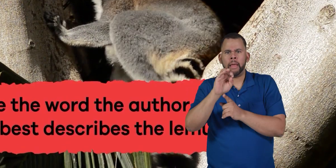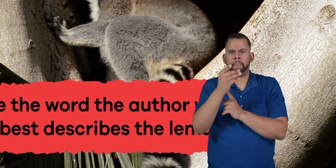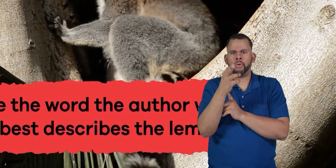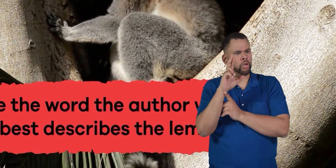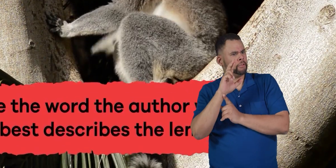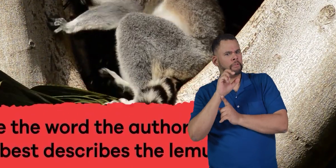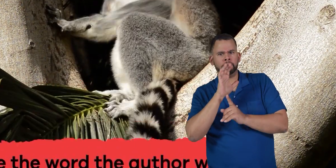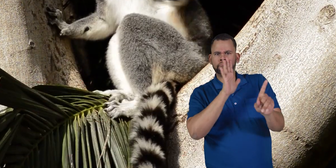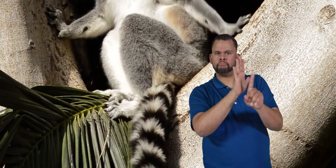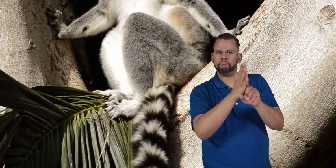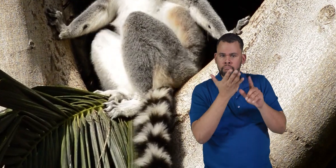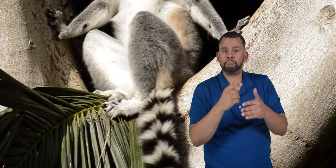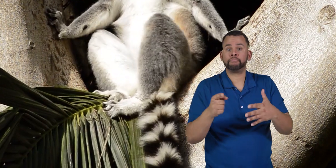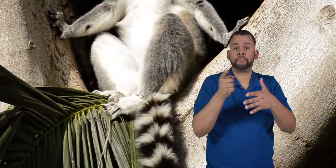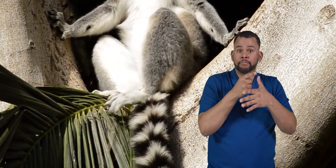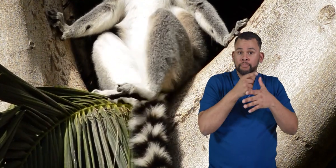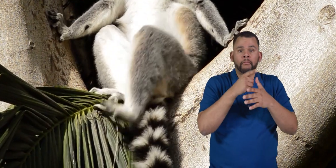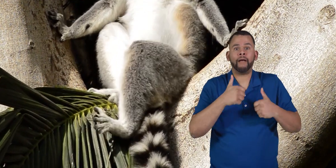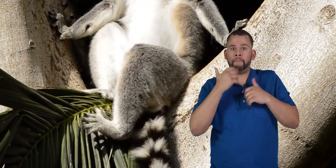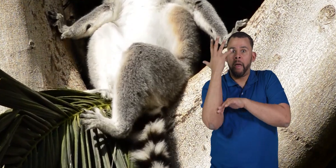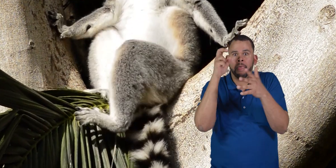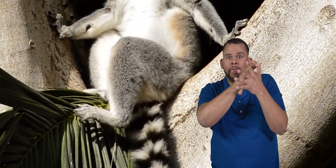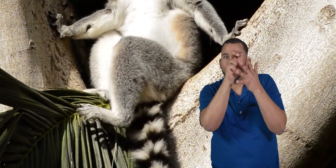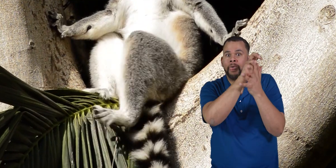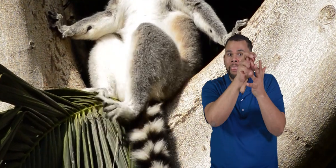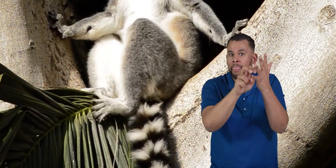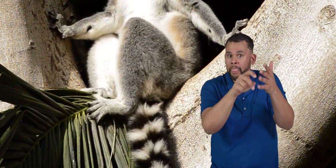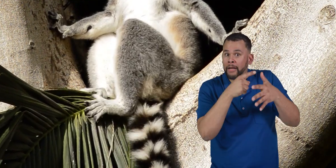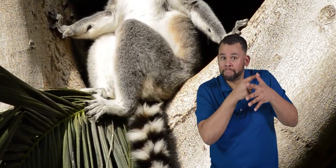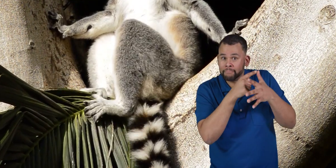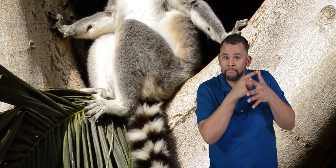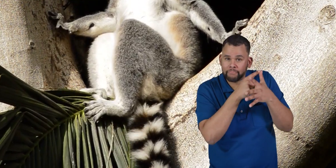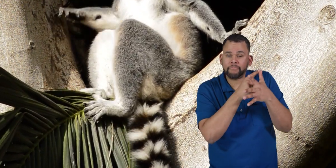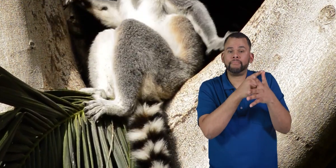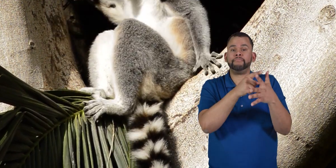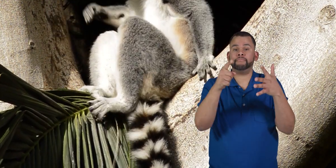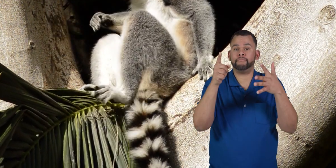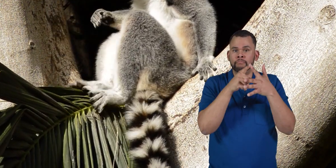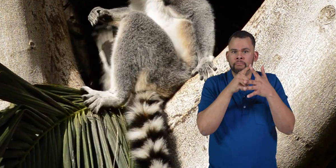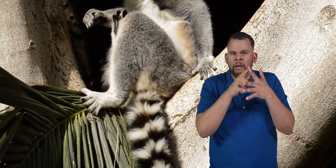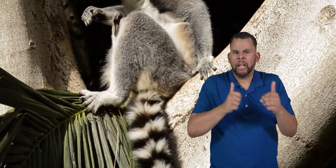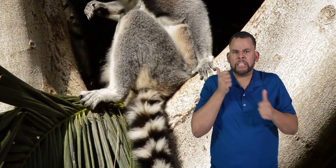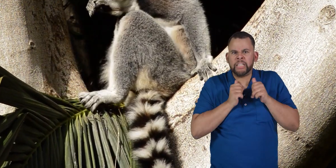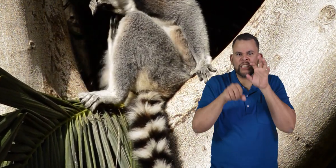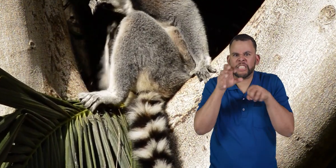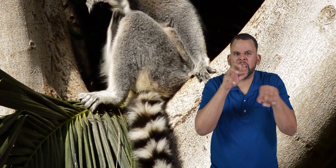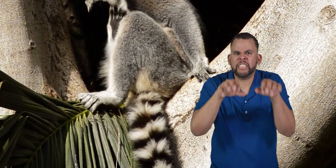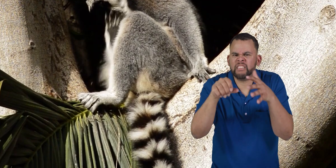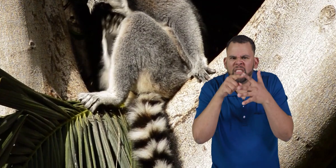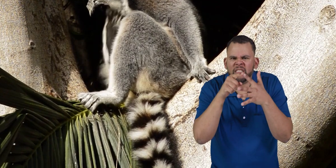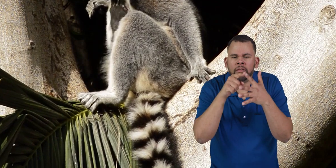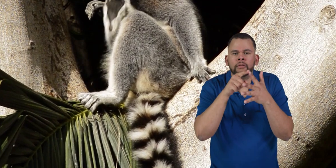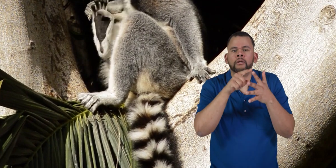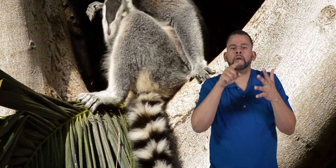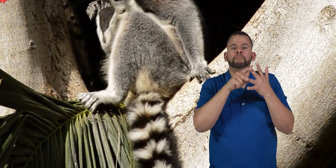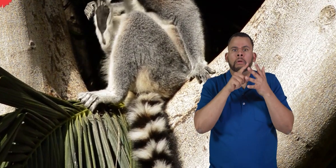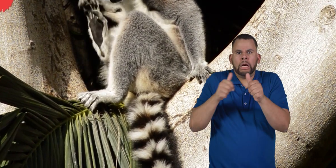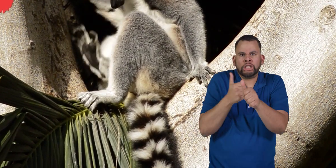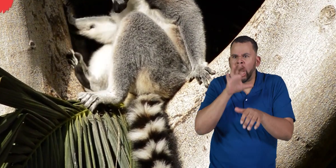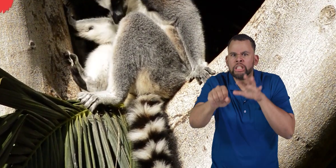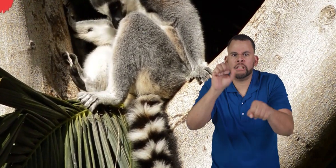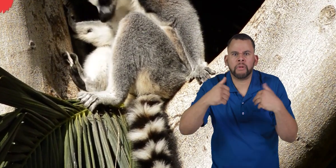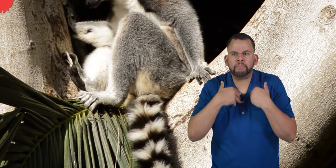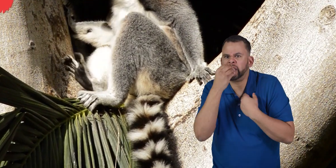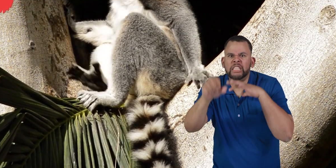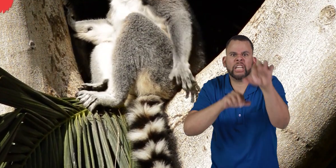describes the lemur a arboreal live in trees b fierce c